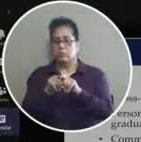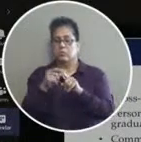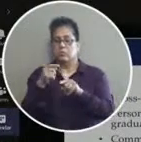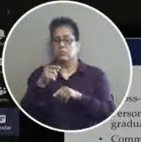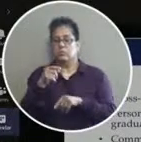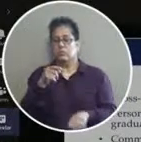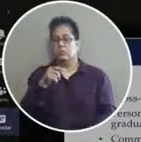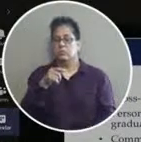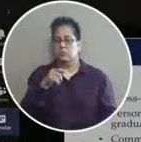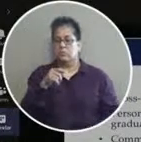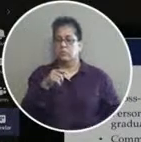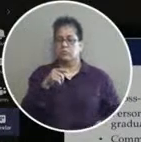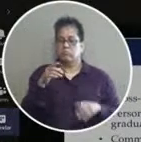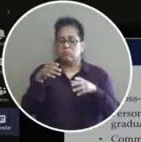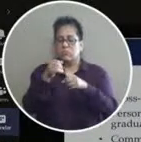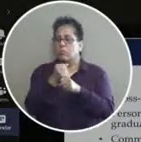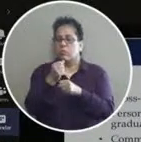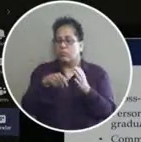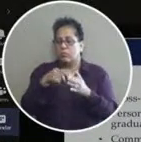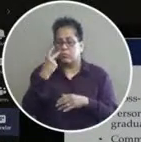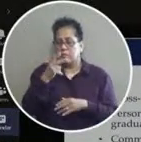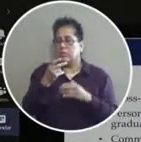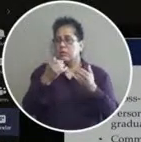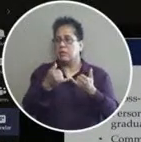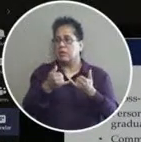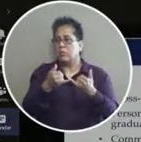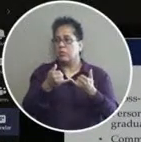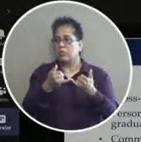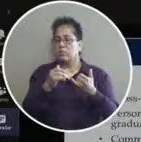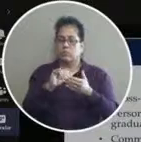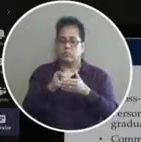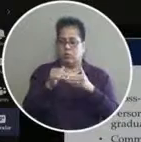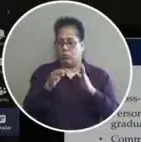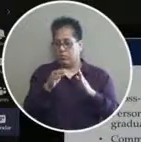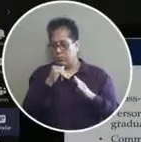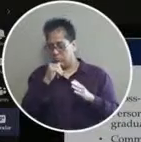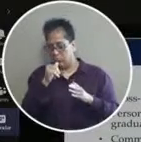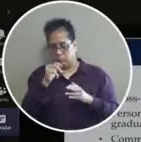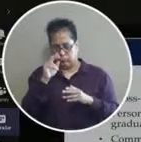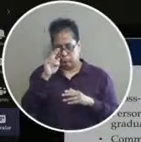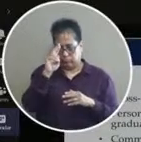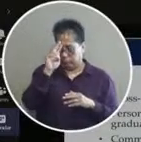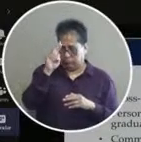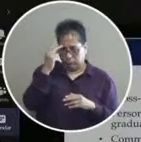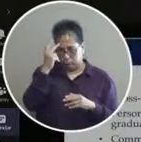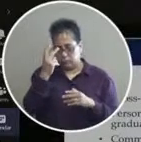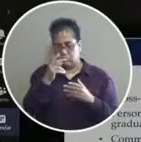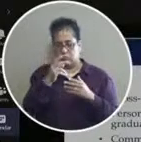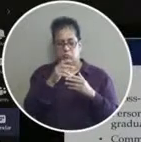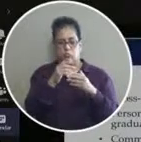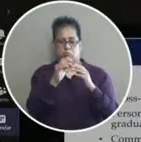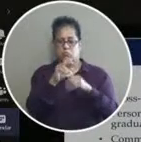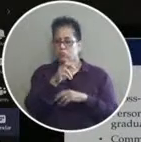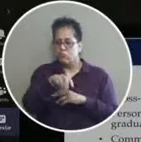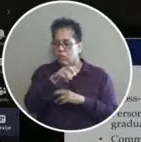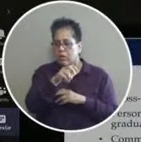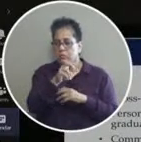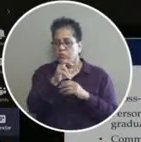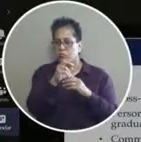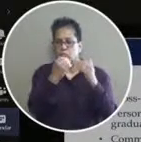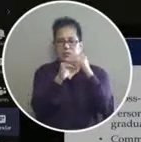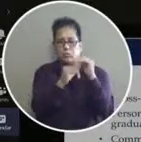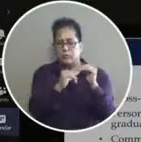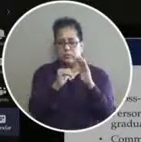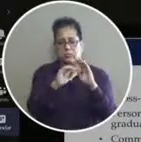review of summary of what you'll see right now. So there is no question that, with the travel restrictions that the federal government put in